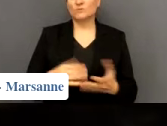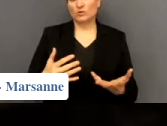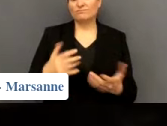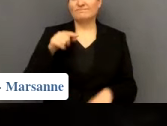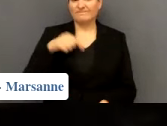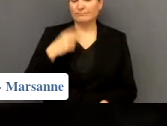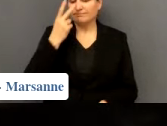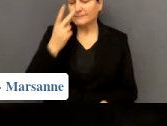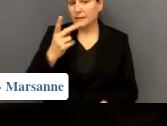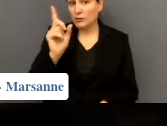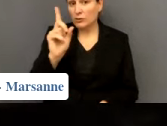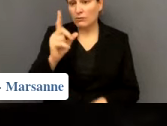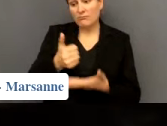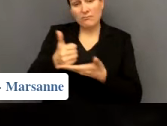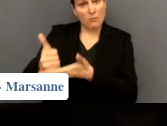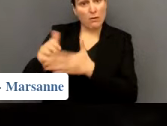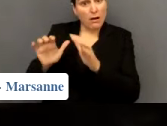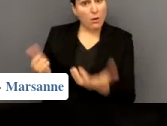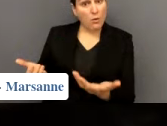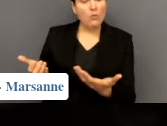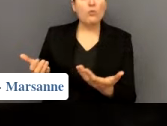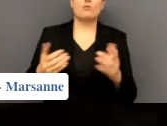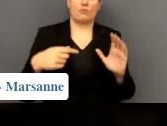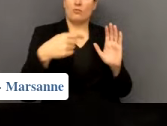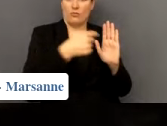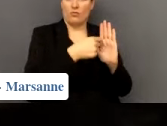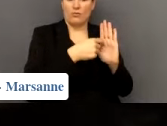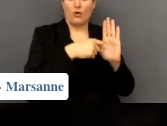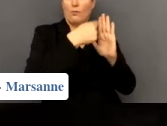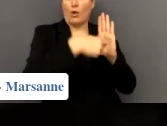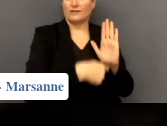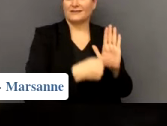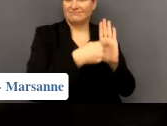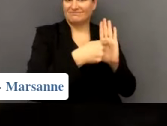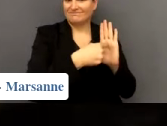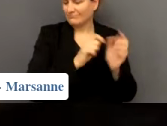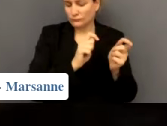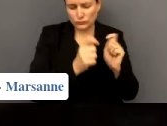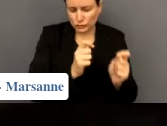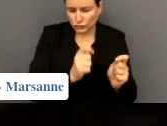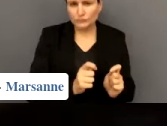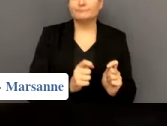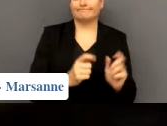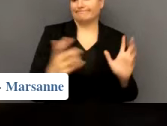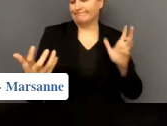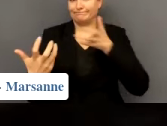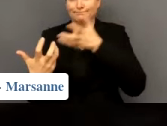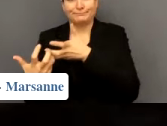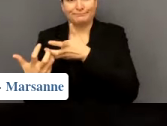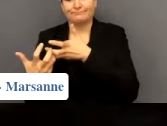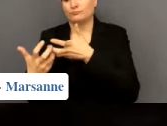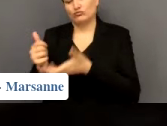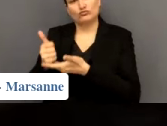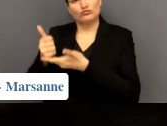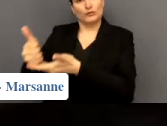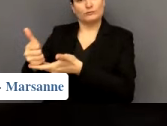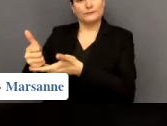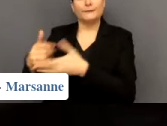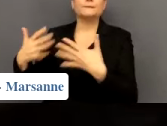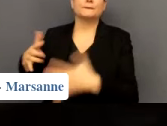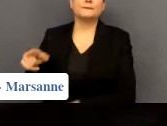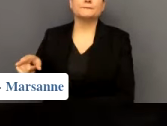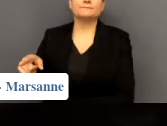allowing help to be directed where it's most needed. The importance of this flexibility continues to be mirrored in findings from our research on